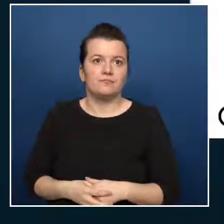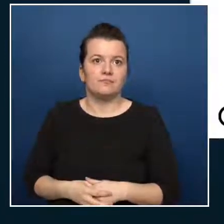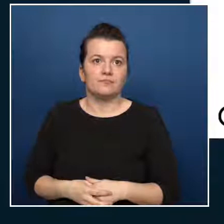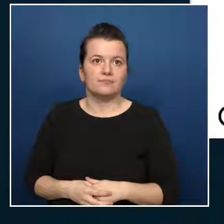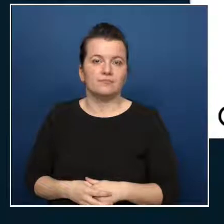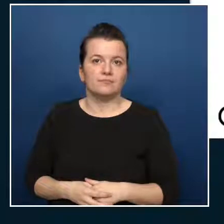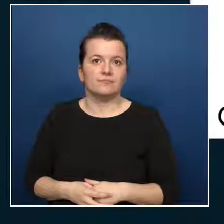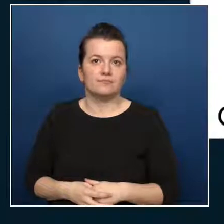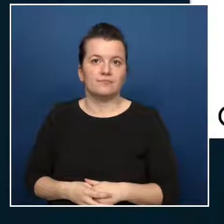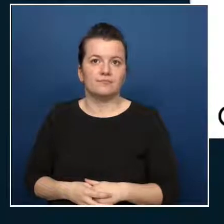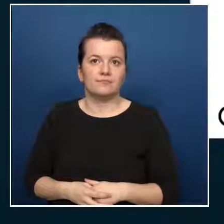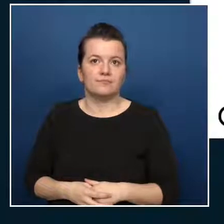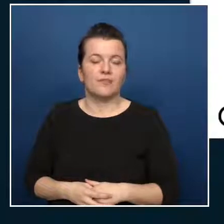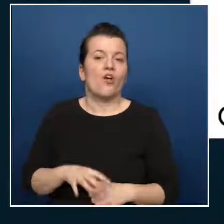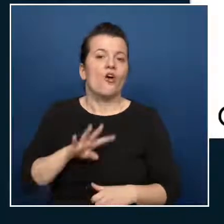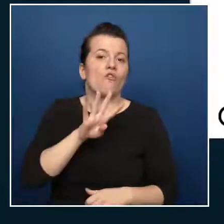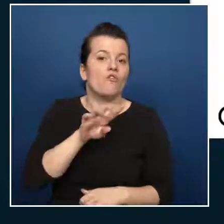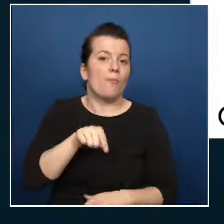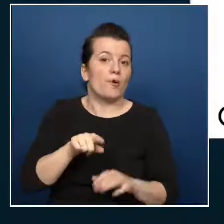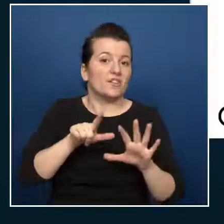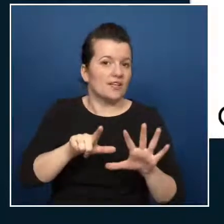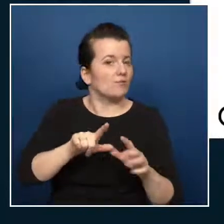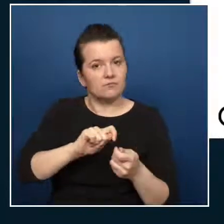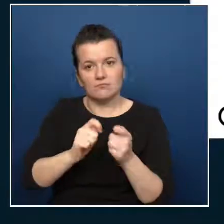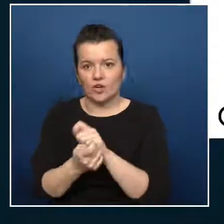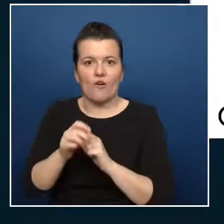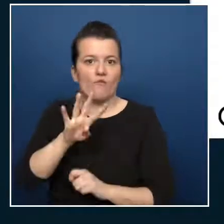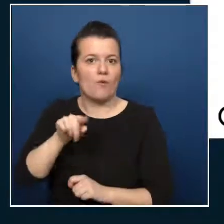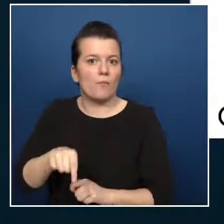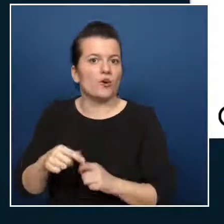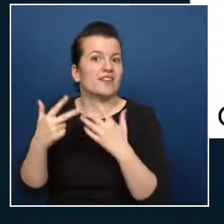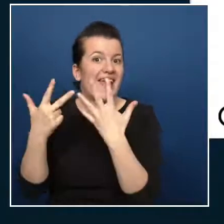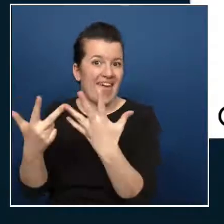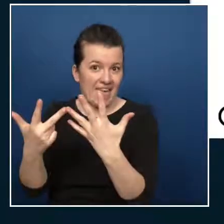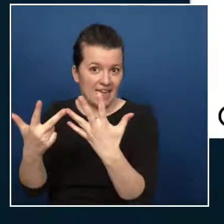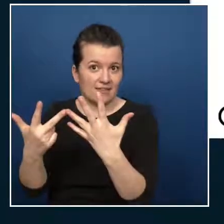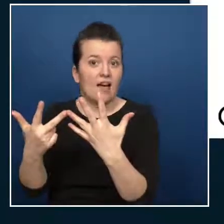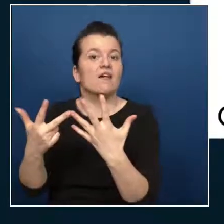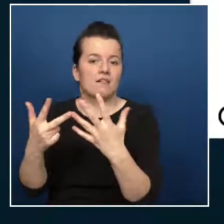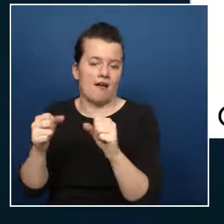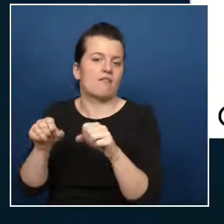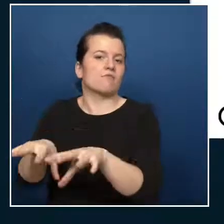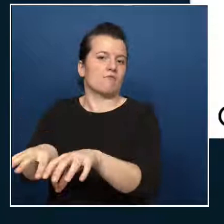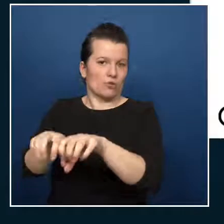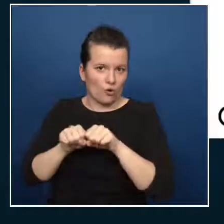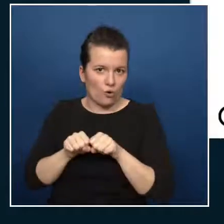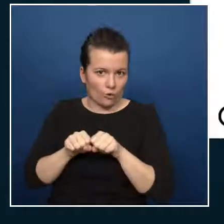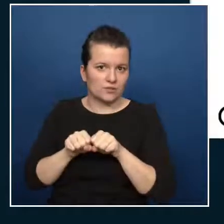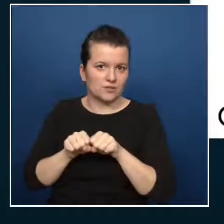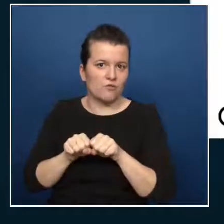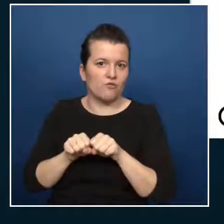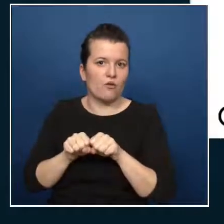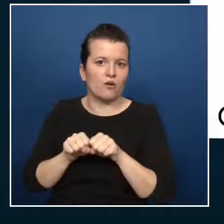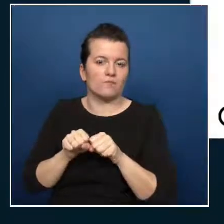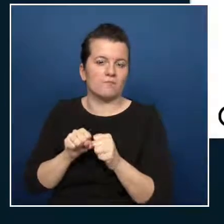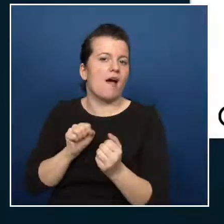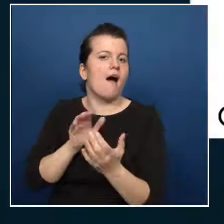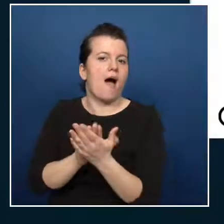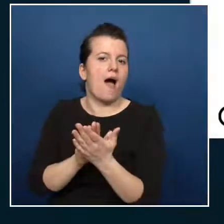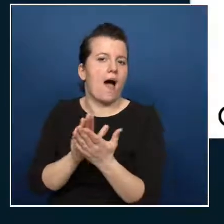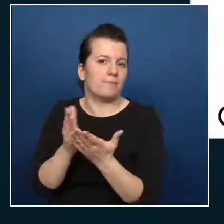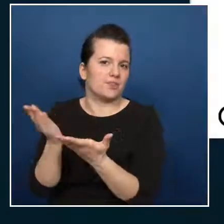from 4.7 to 4.8 to be able to rehost it in an app service, and also try